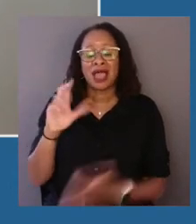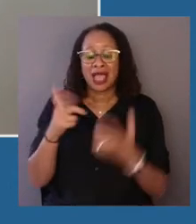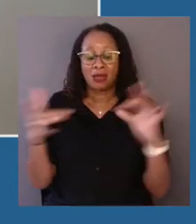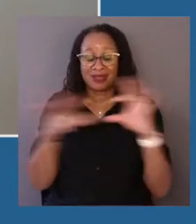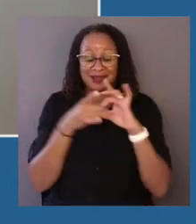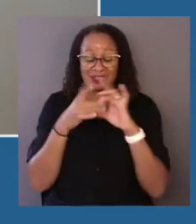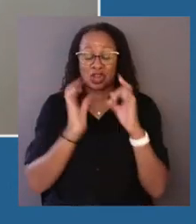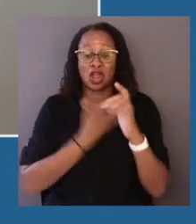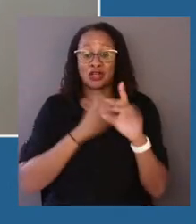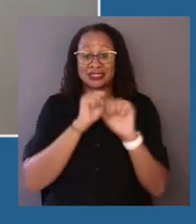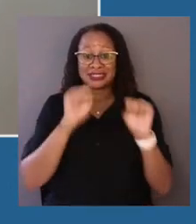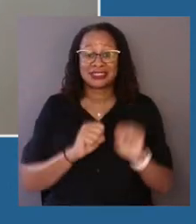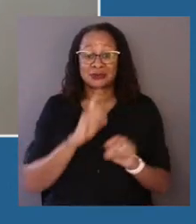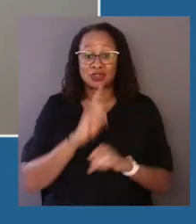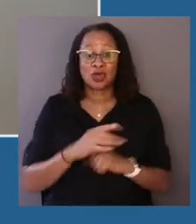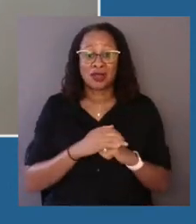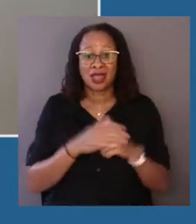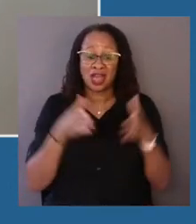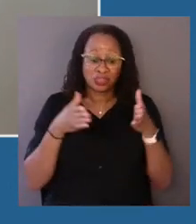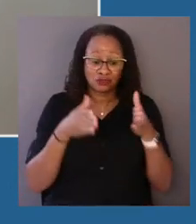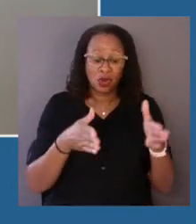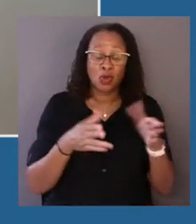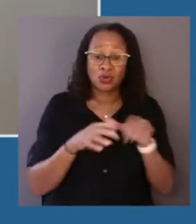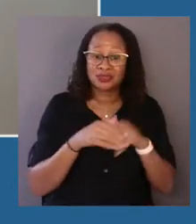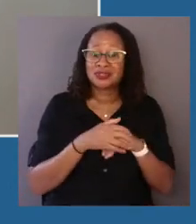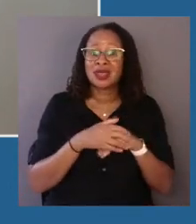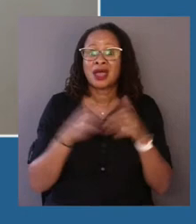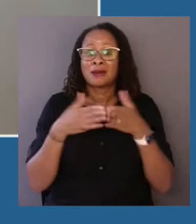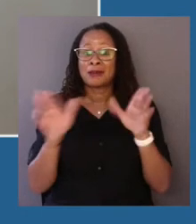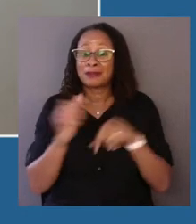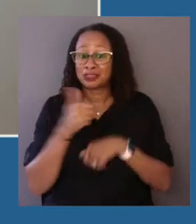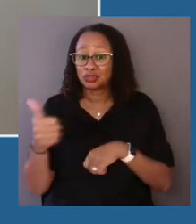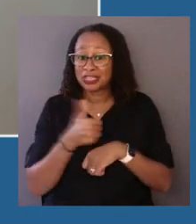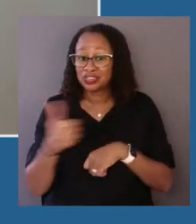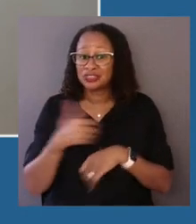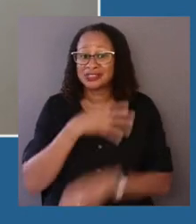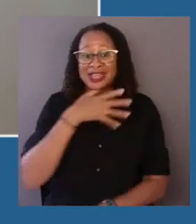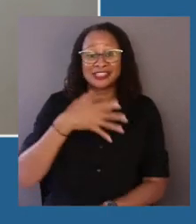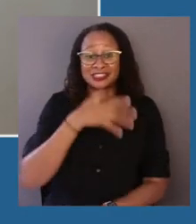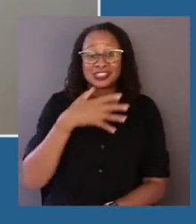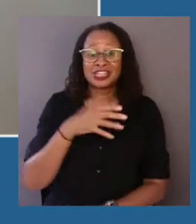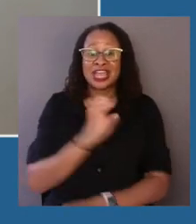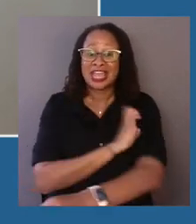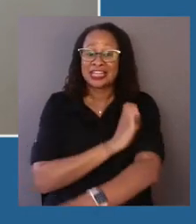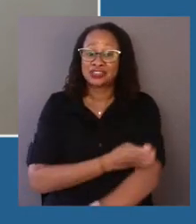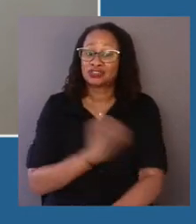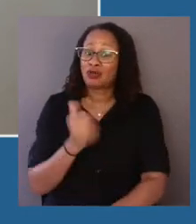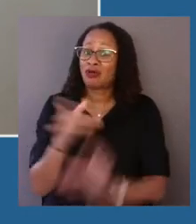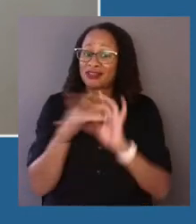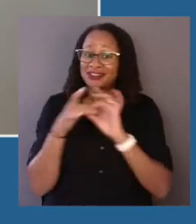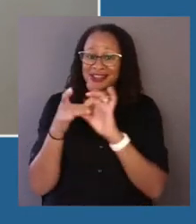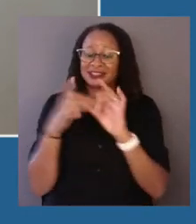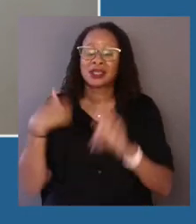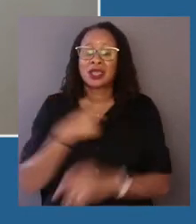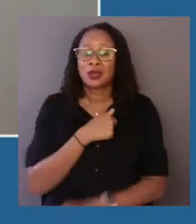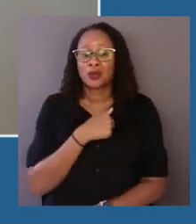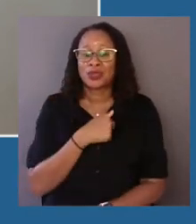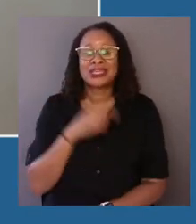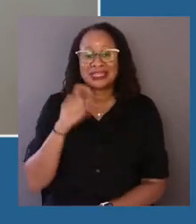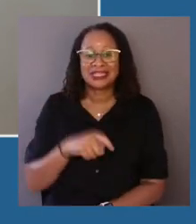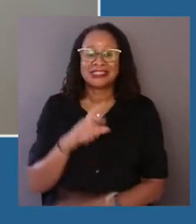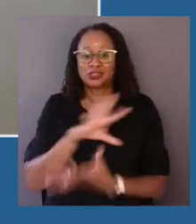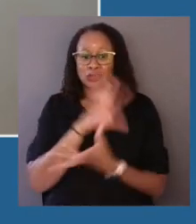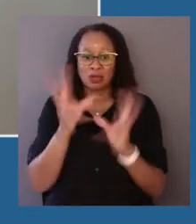know, the roads, the public transit, agriculture, energy, they are all connected, and we need to comprehensively